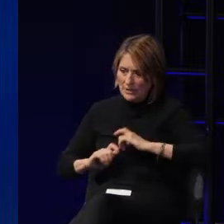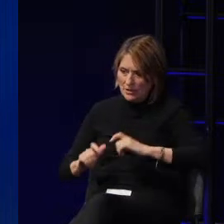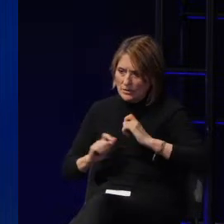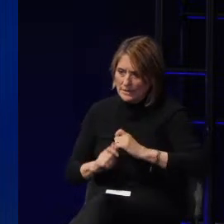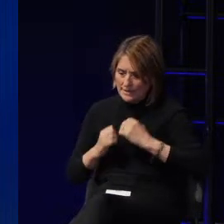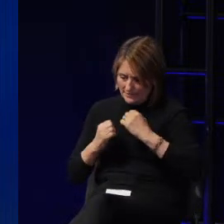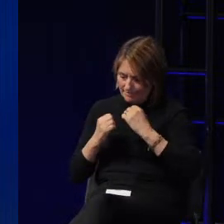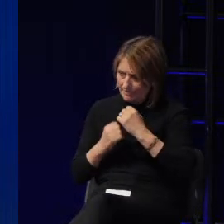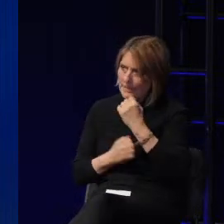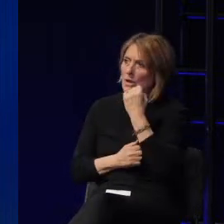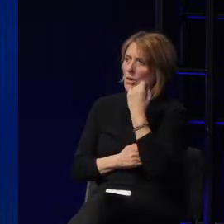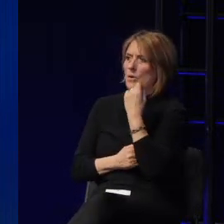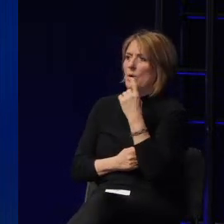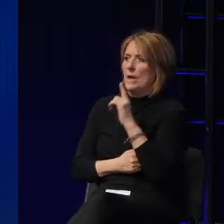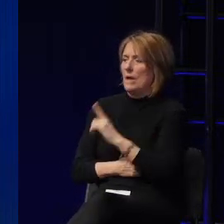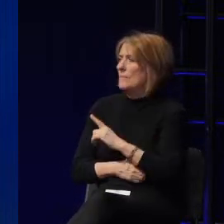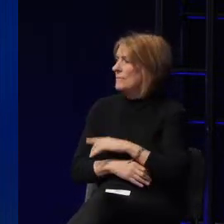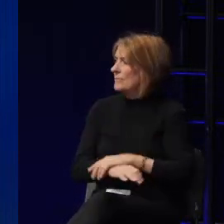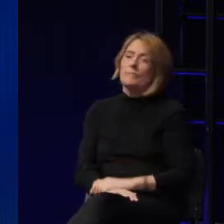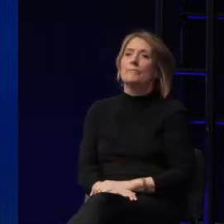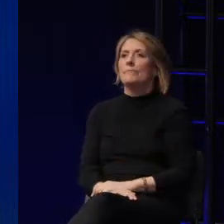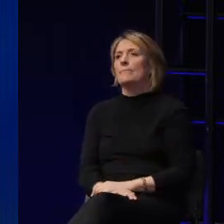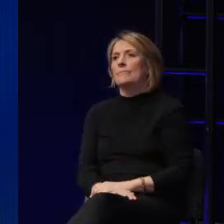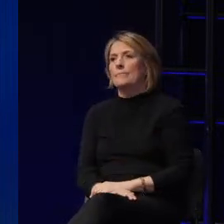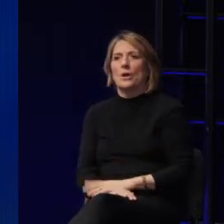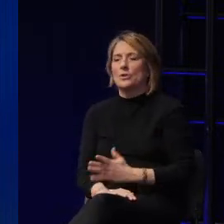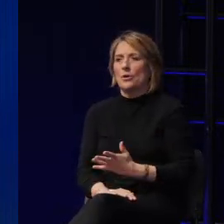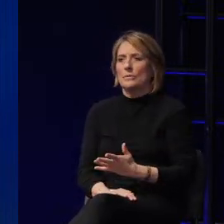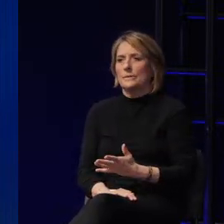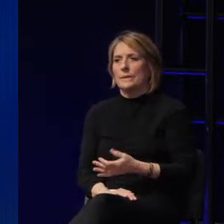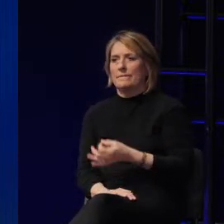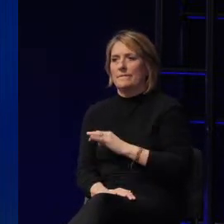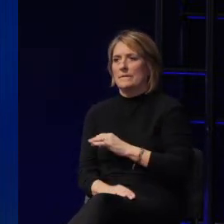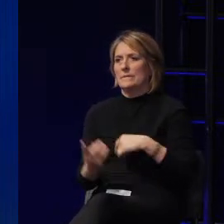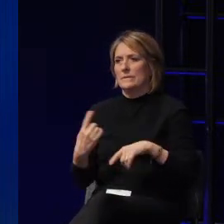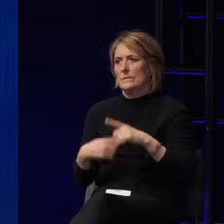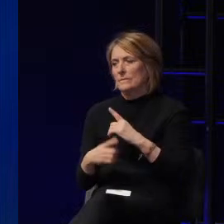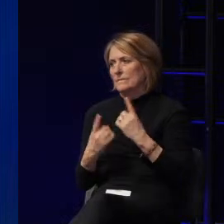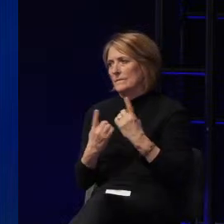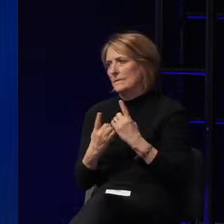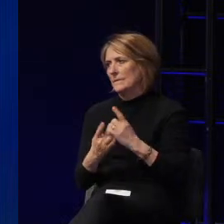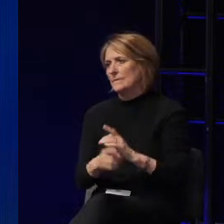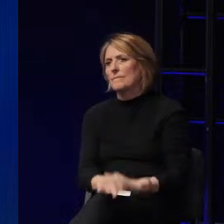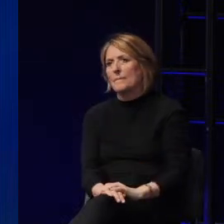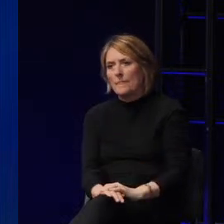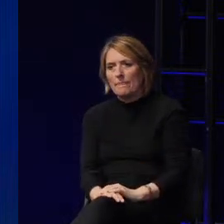of that and not take advantage of something like that.